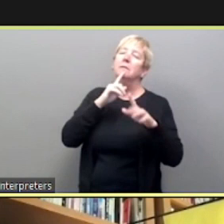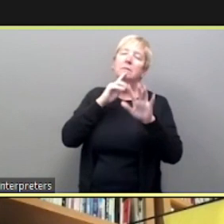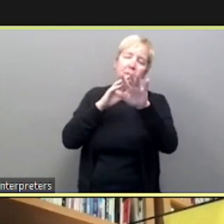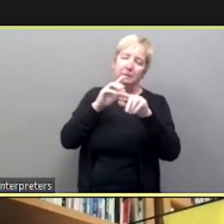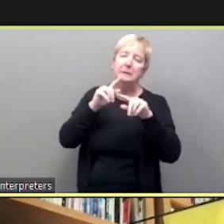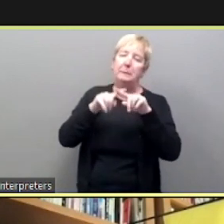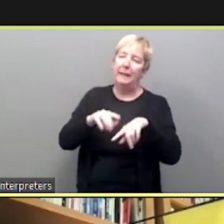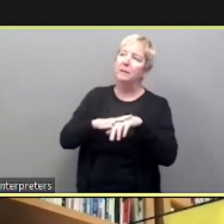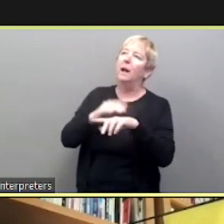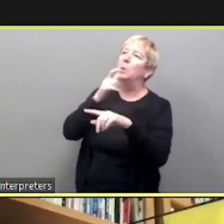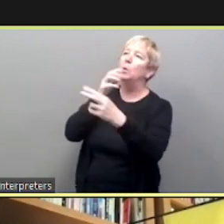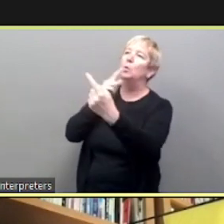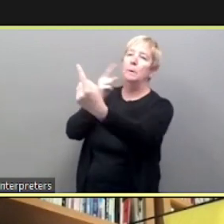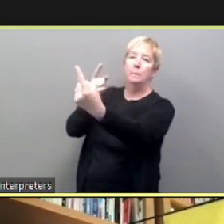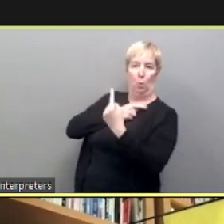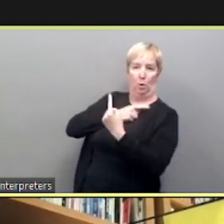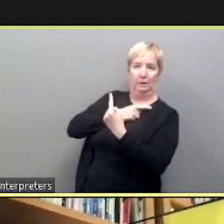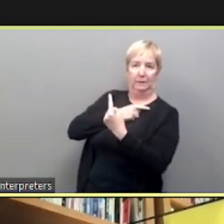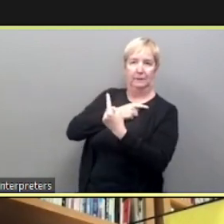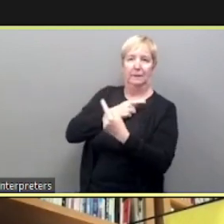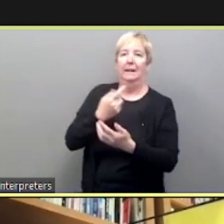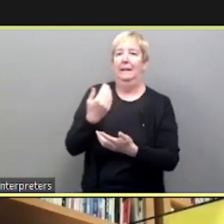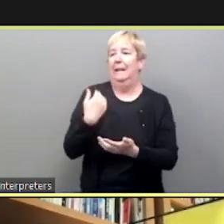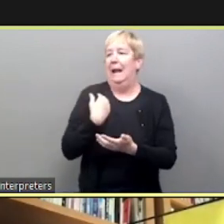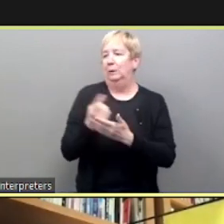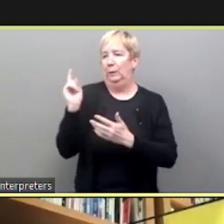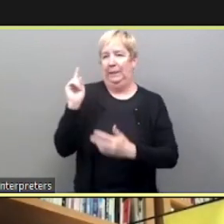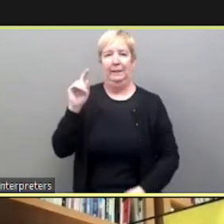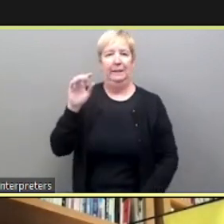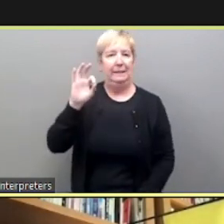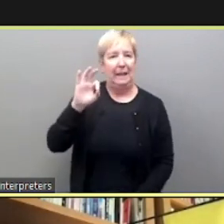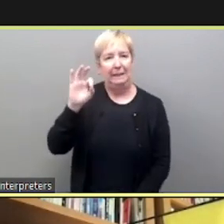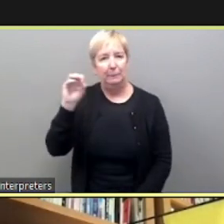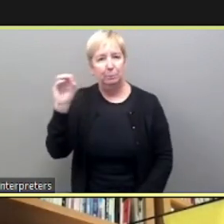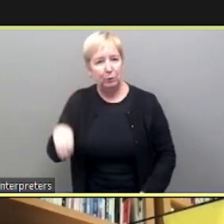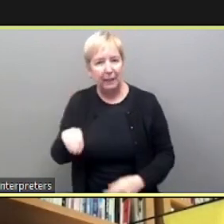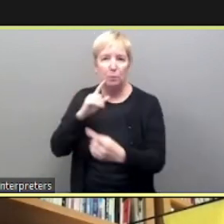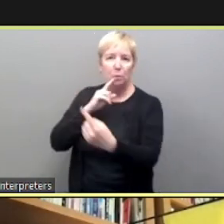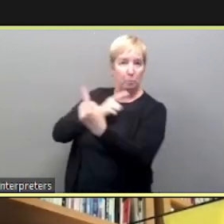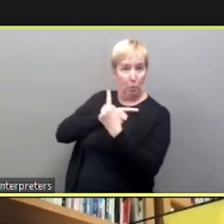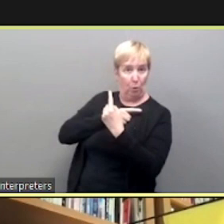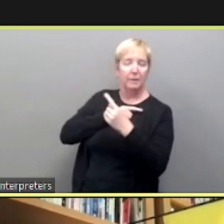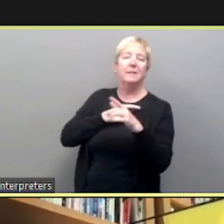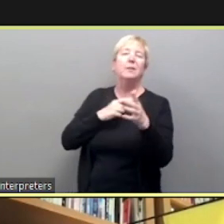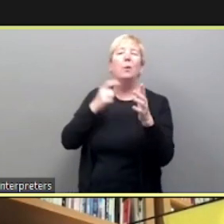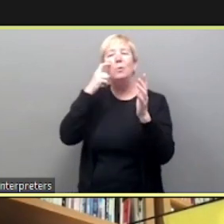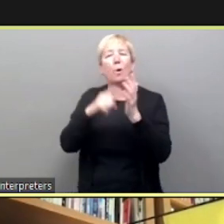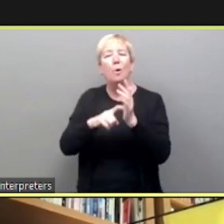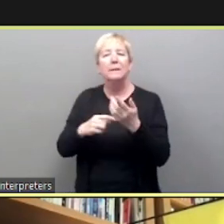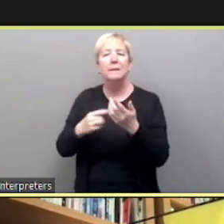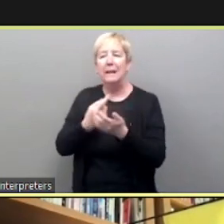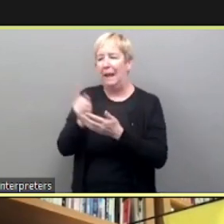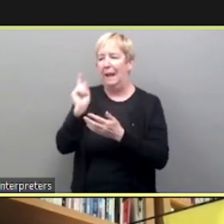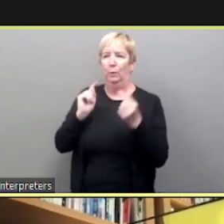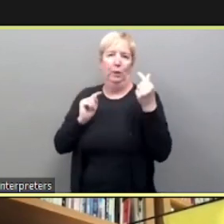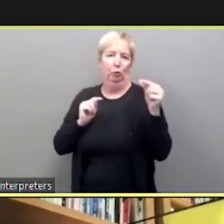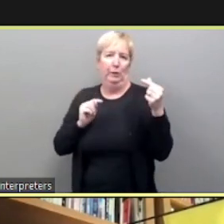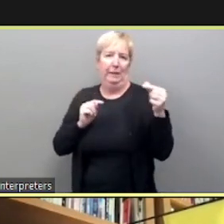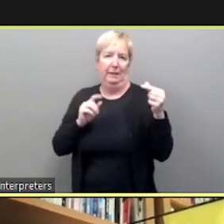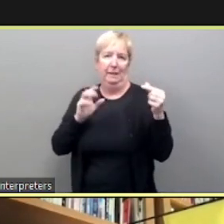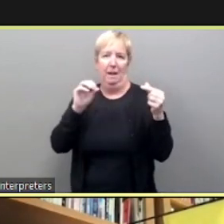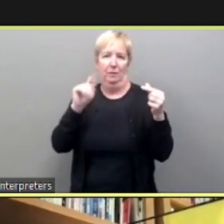I think we had 90% last week. But what you can see, the green bar last week on October